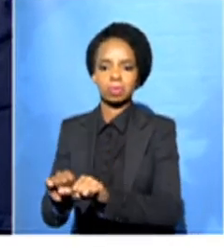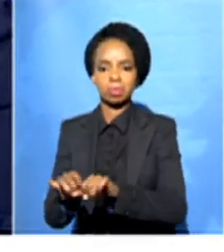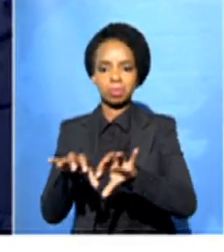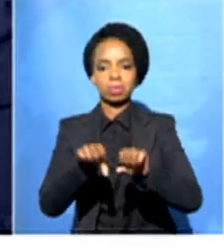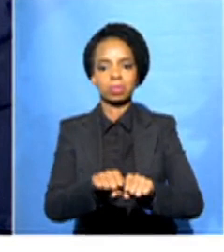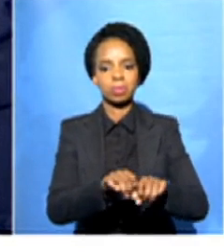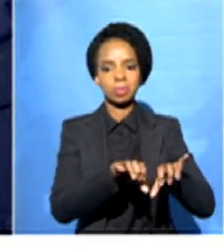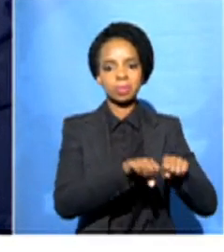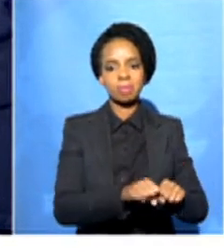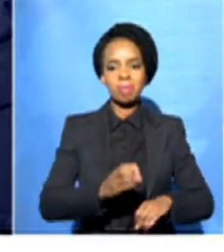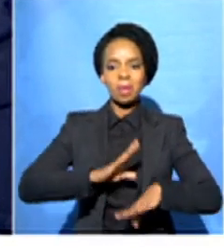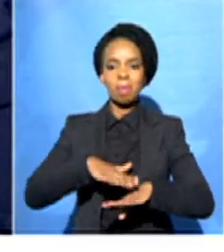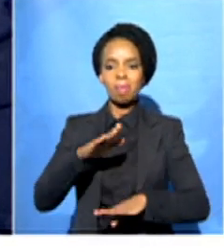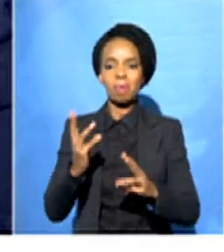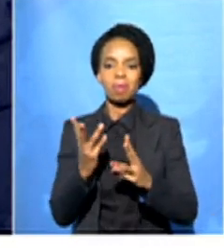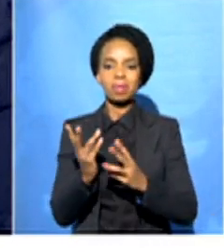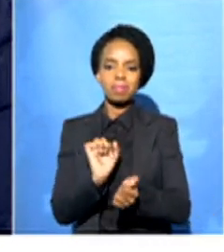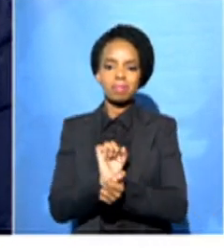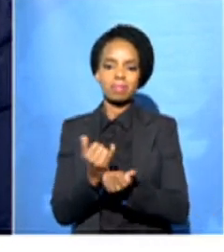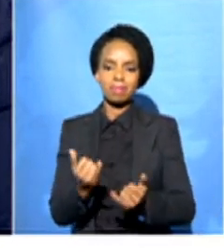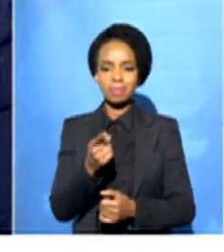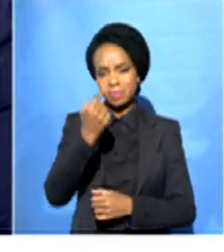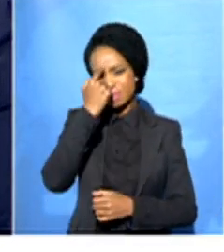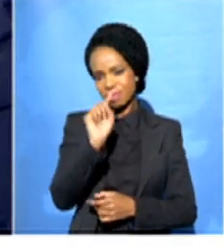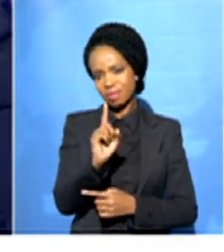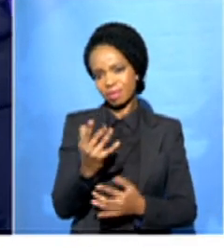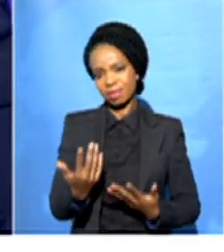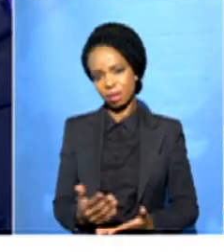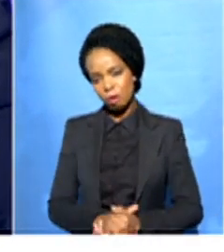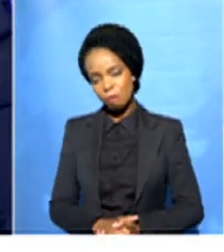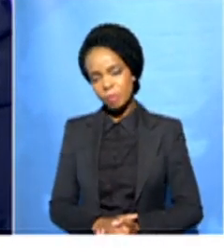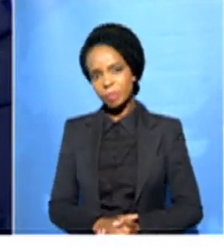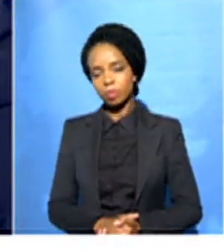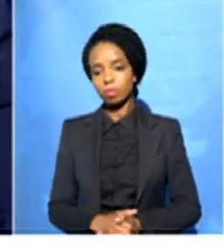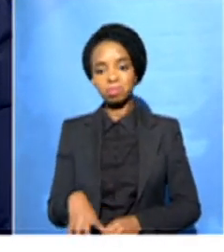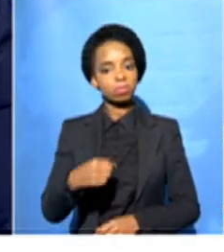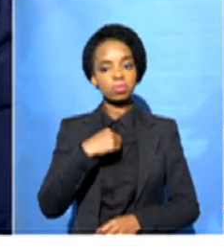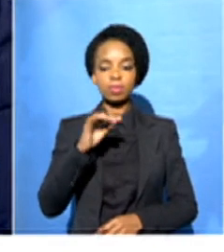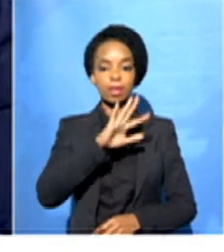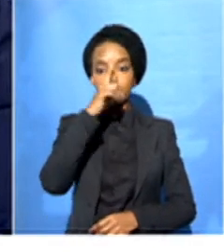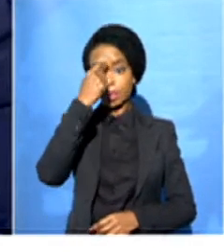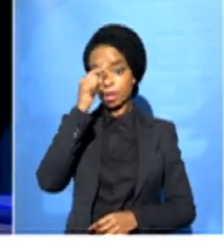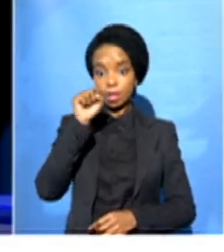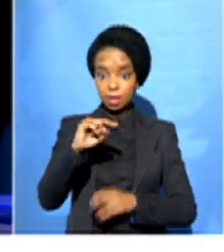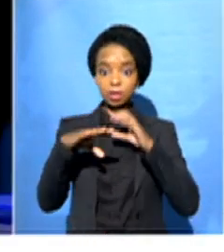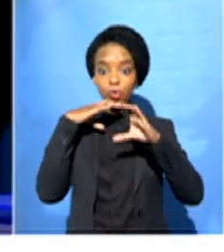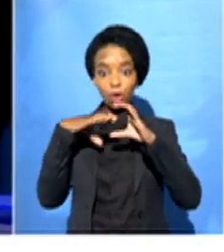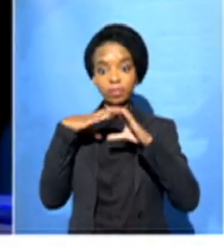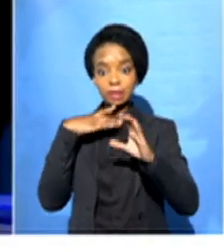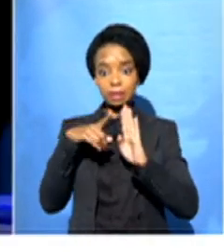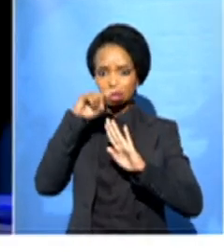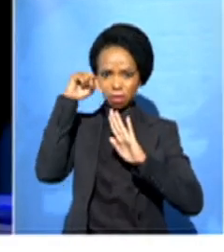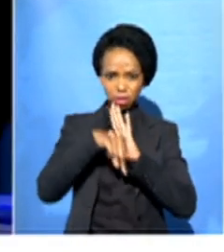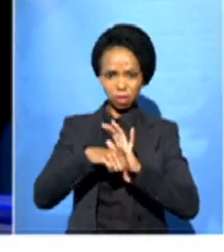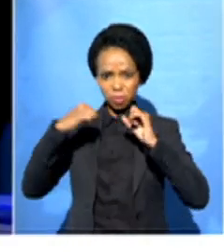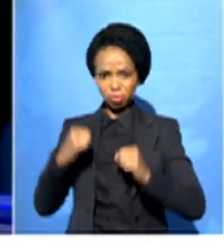Africa is wanting to speak to this segment of our society? I don't think that conversation has been deep enough. I don't